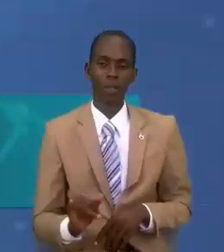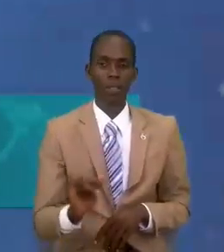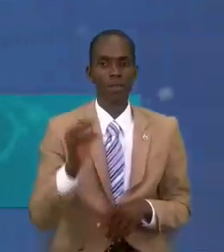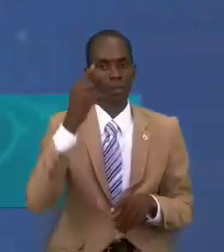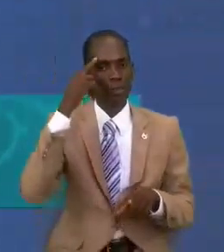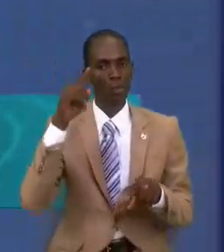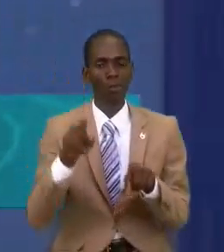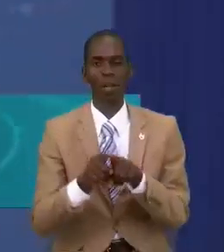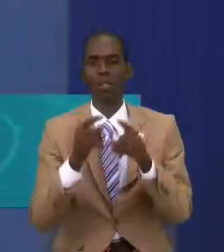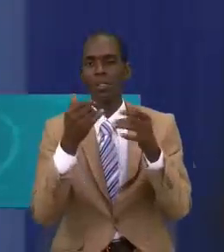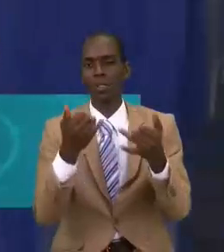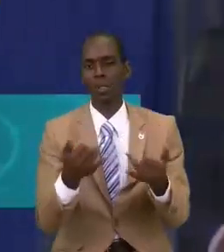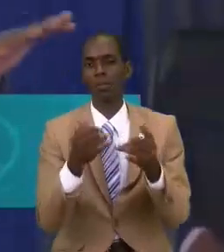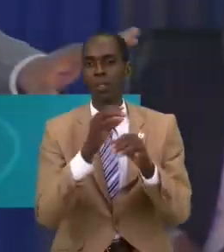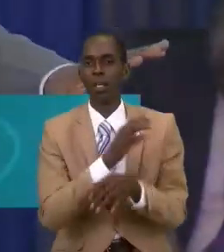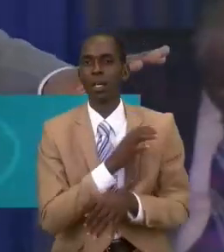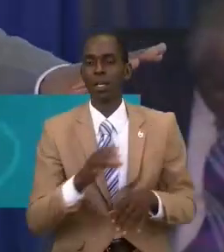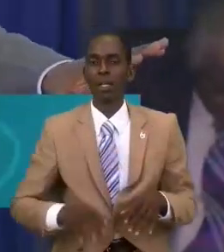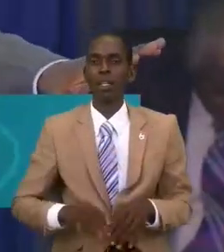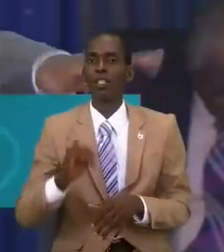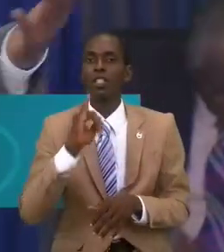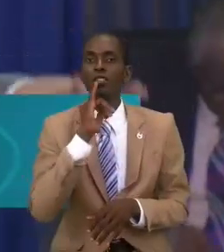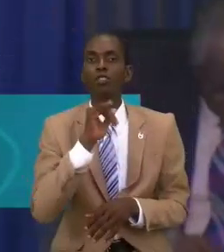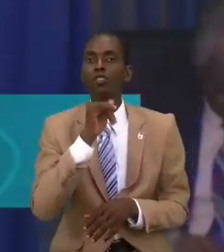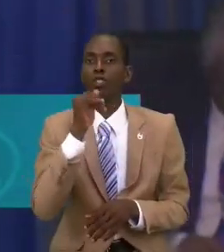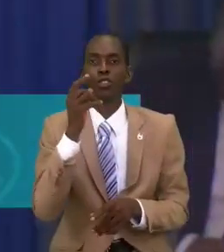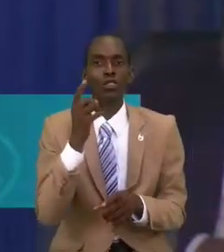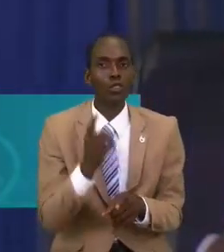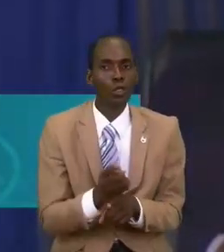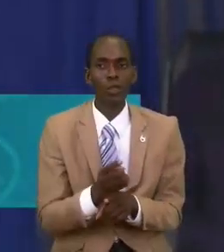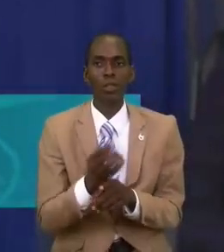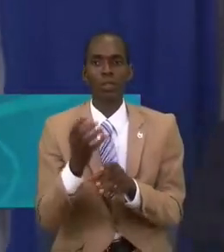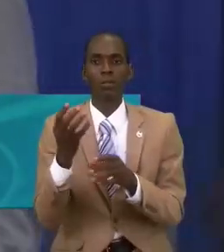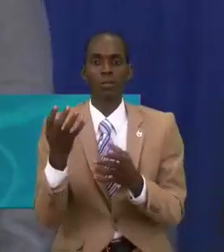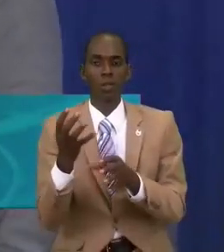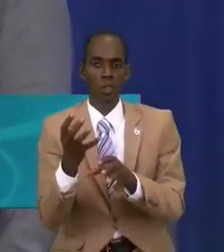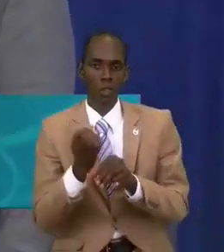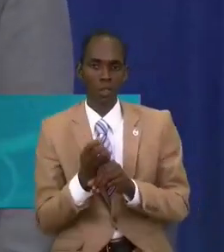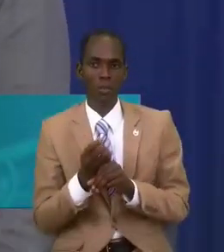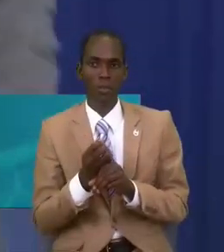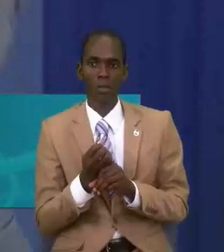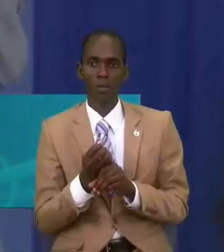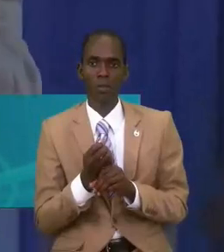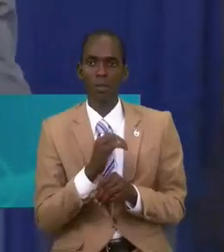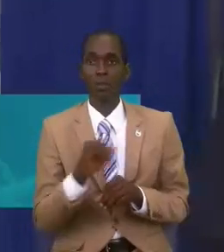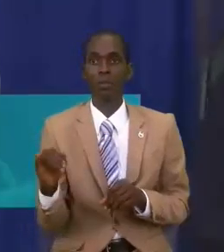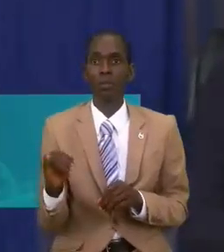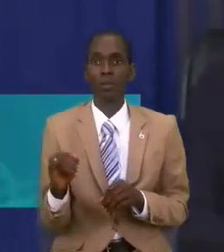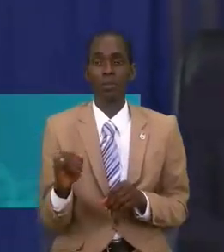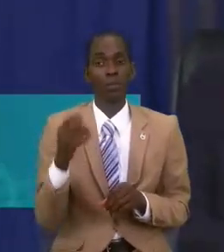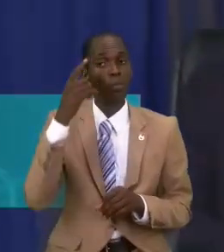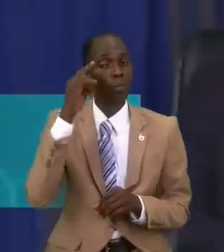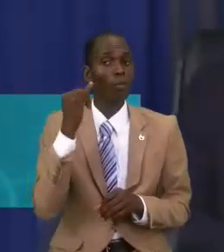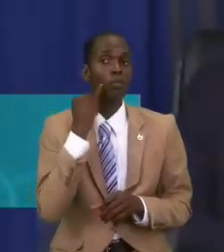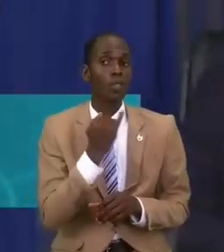just for a covenant for Israel. If it was so, it would have been a limited thing. And that's why I